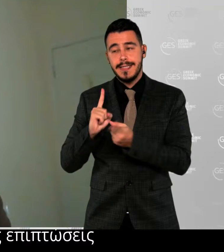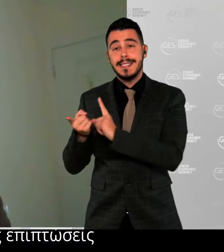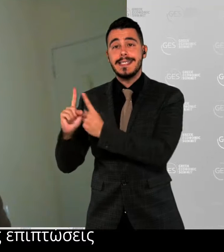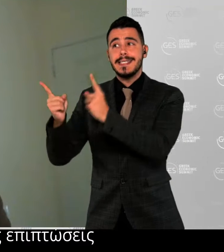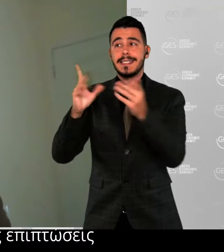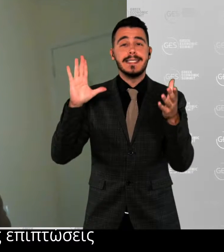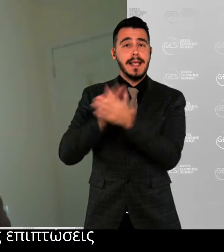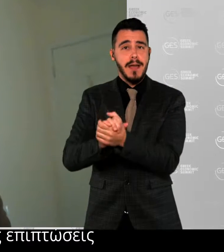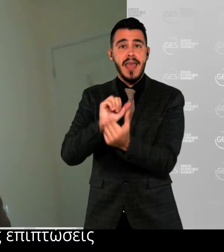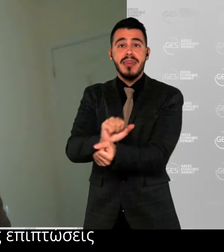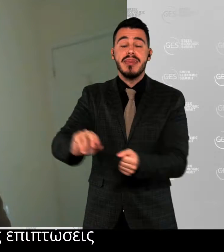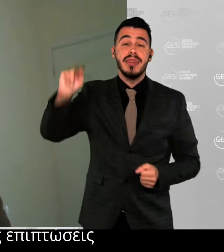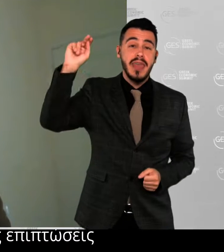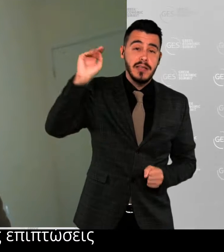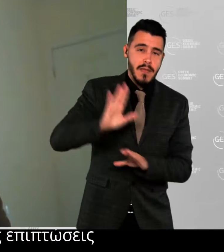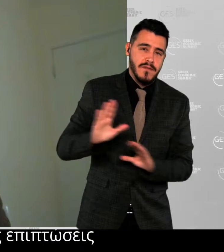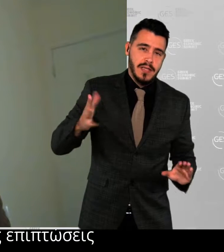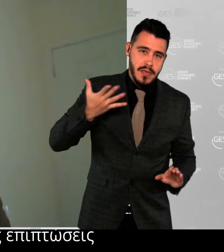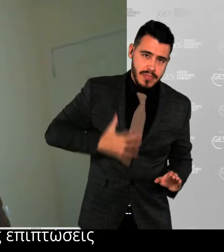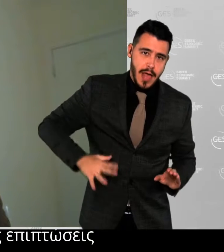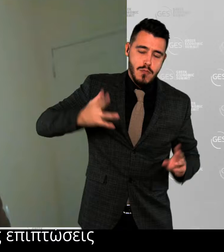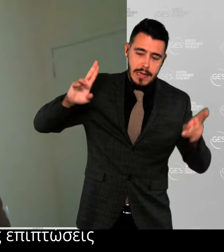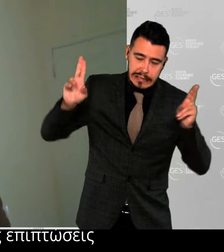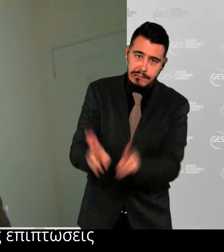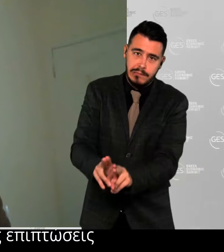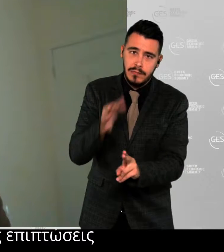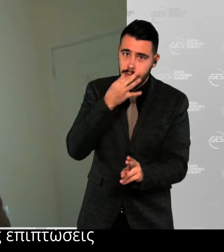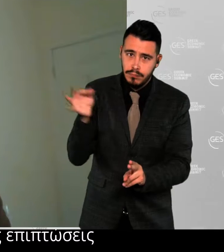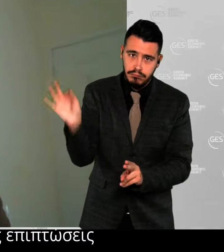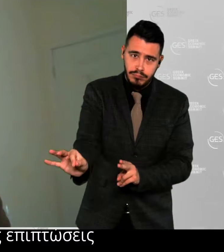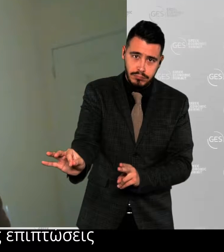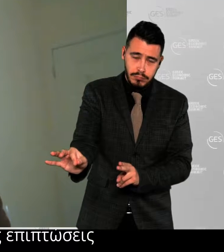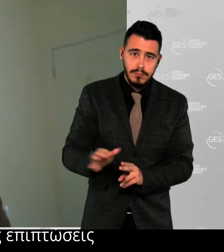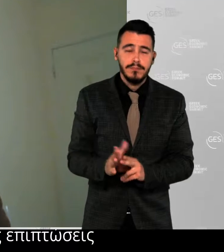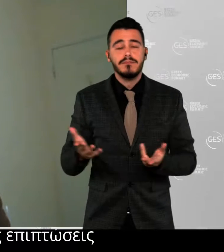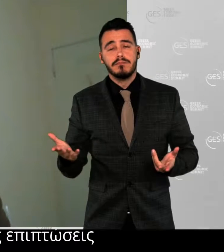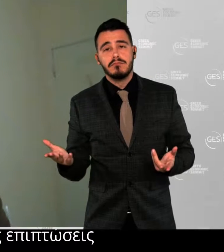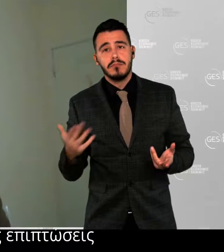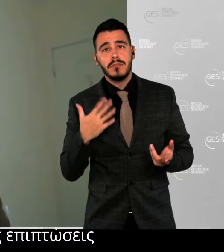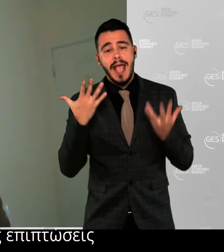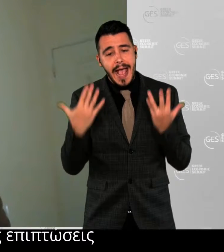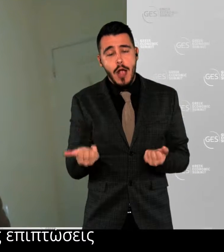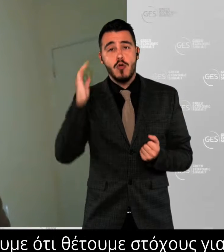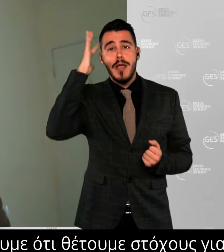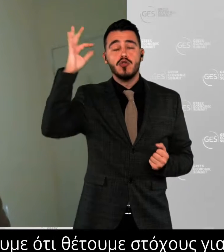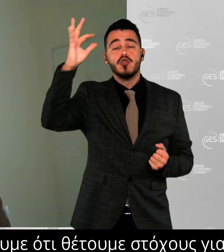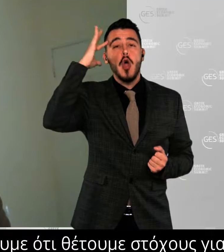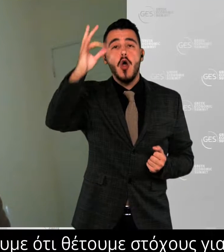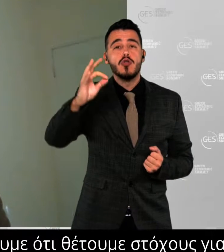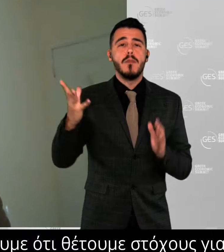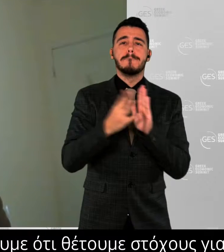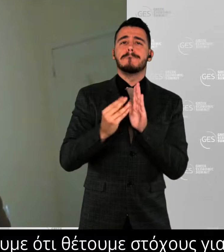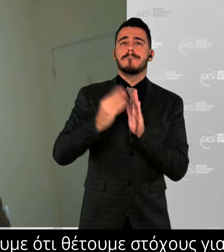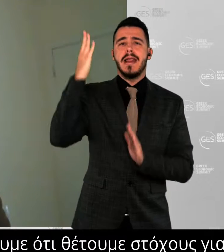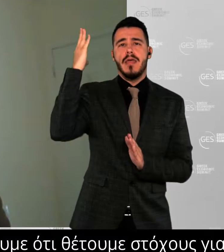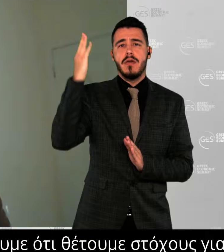doing, acknowledging that we're setting targets on things we don't fully control. Our financed emissions are the operating emissions of the clients and